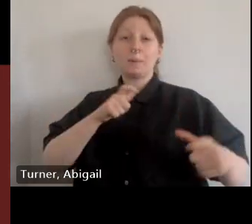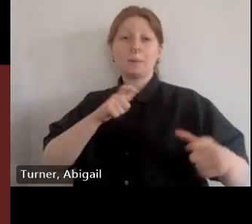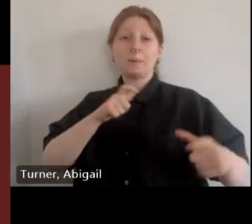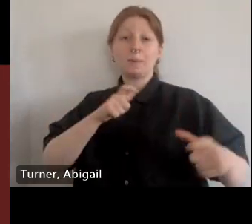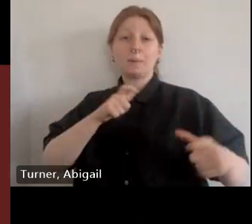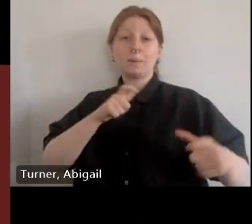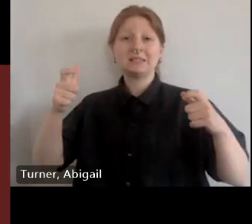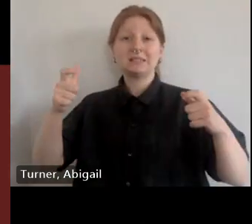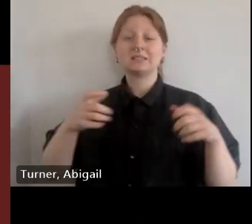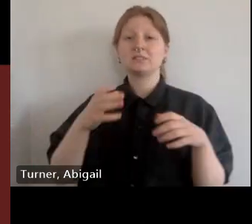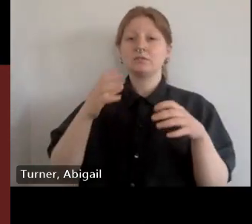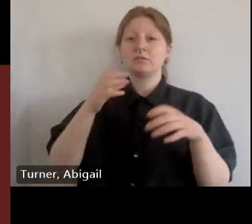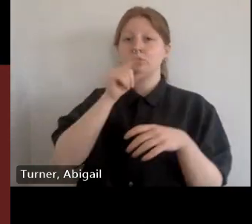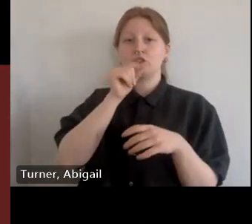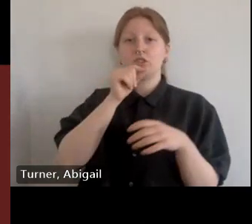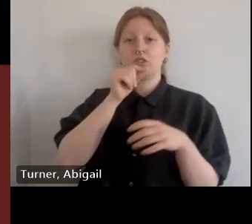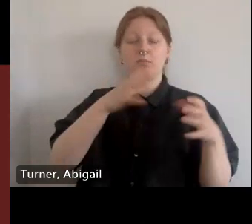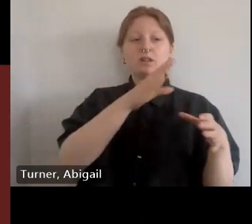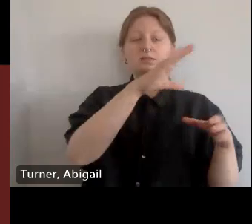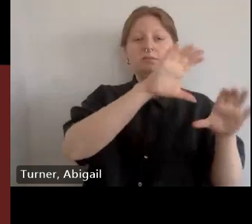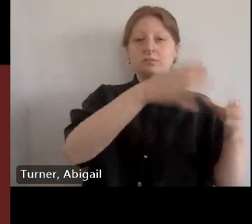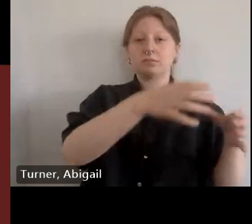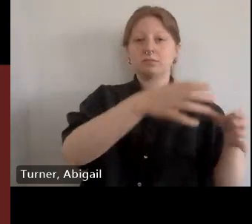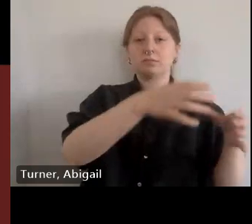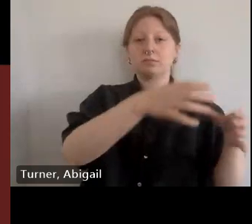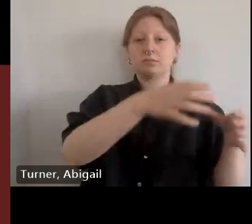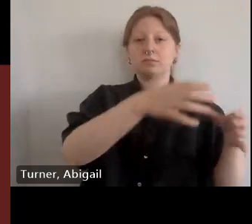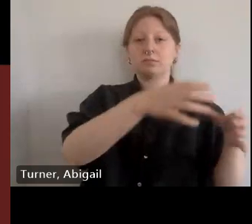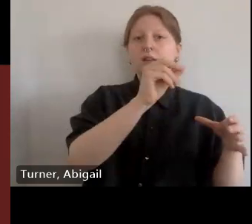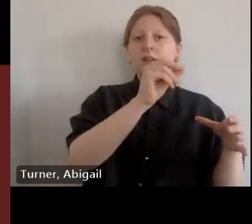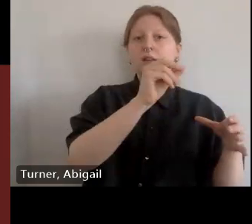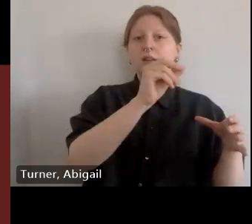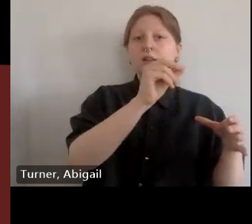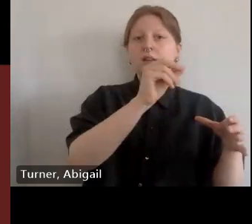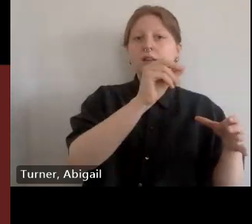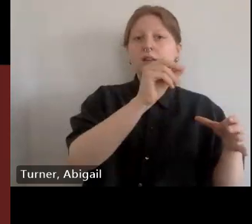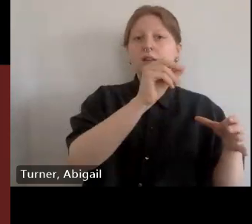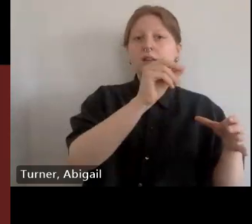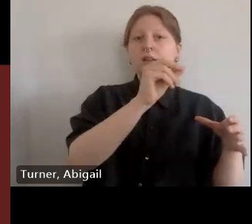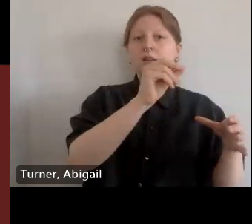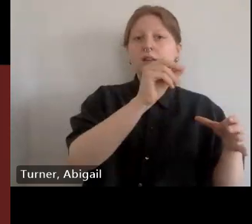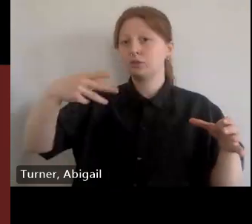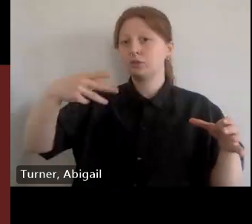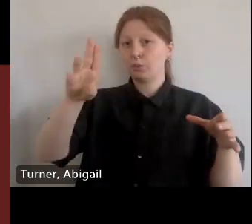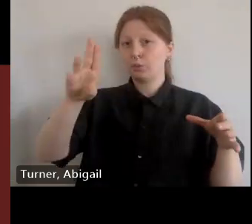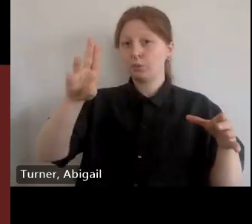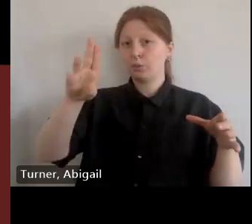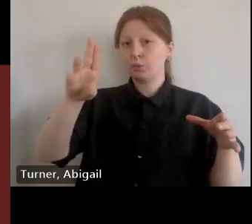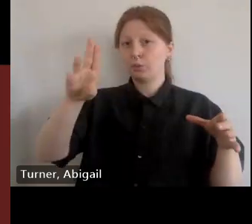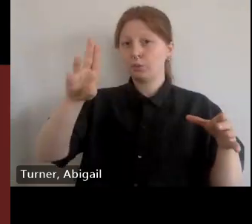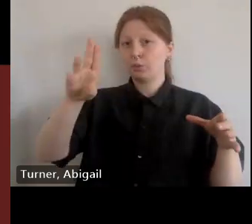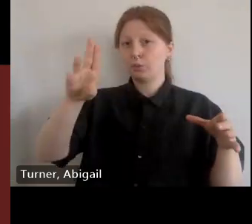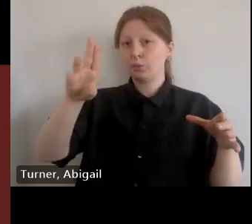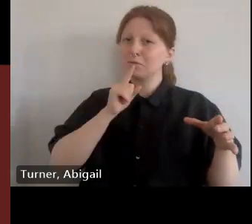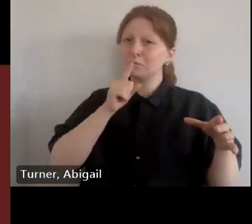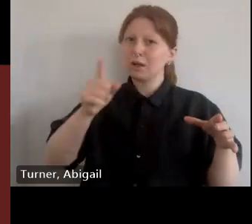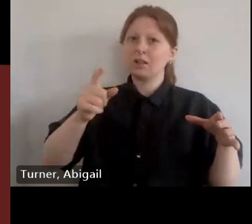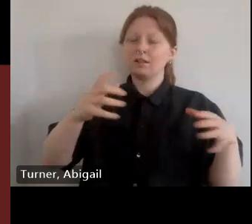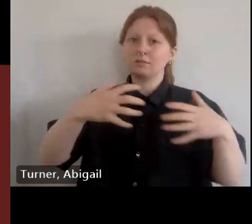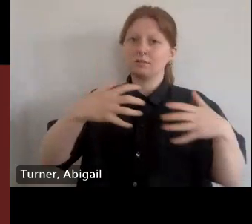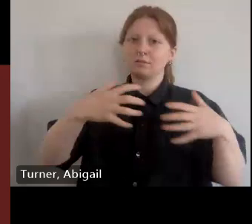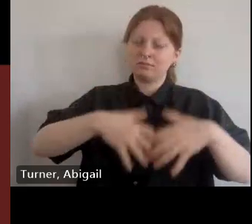Purdue, and we feel the impacts of those raising chickens on an industrial scale, and the runoff from